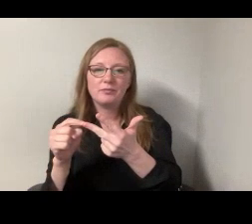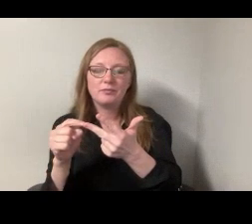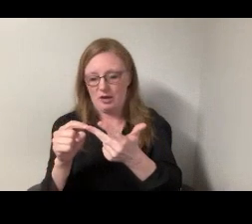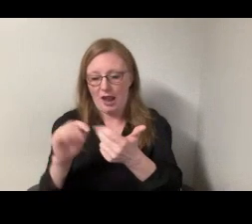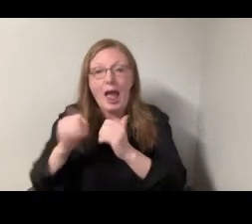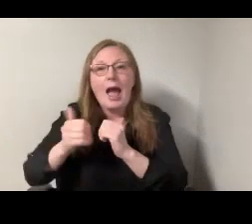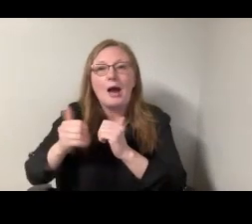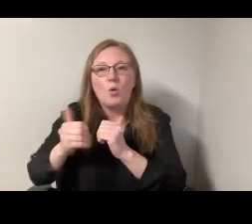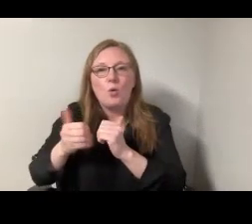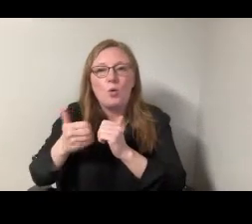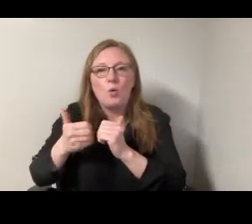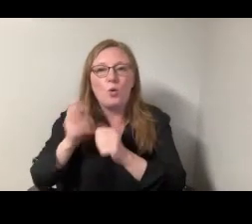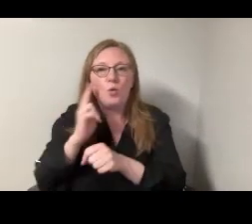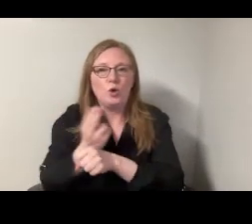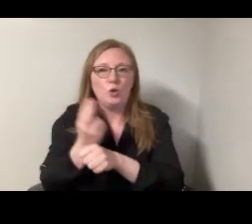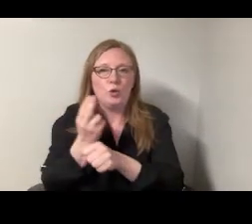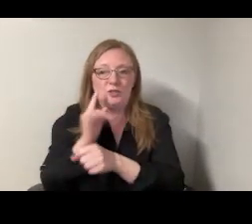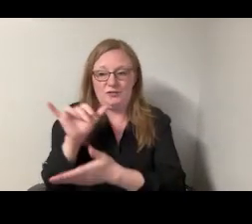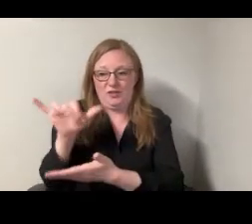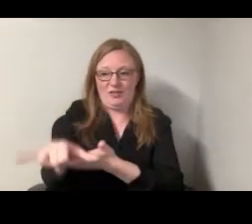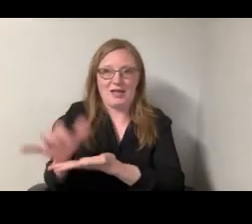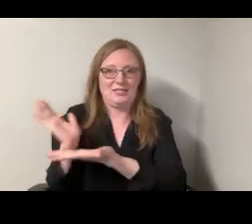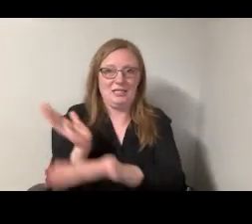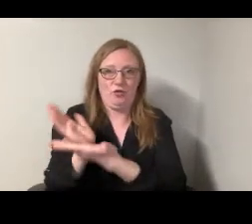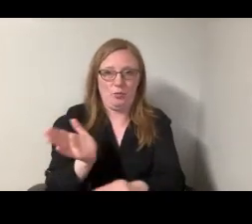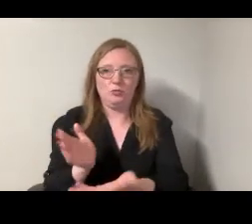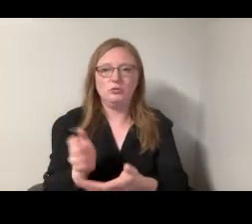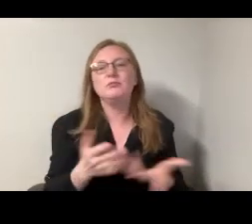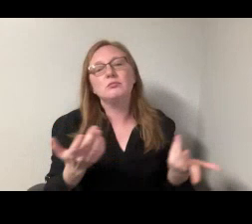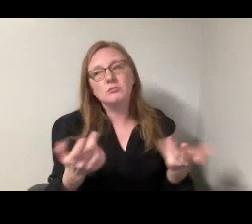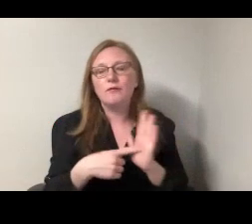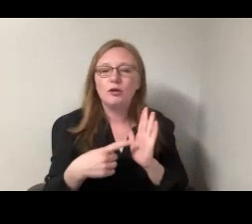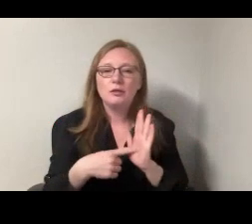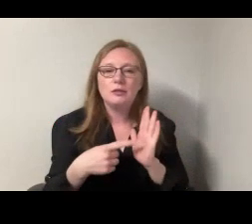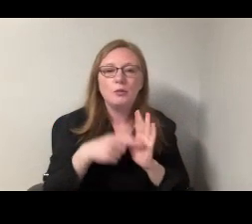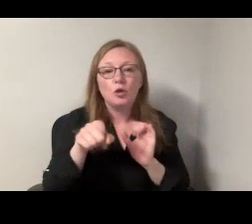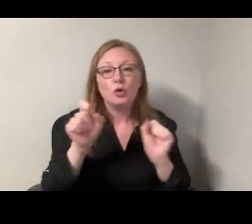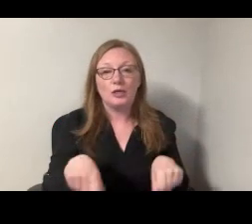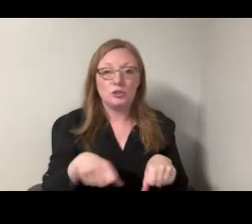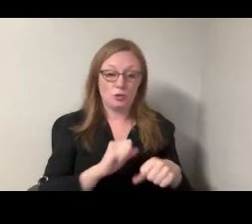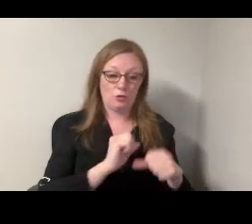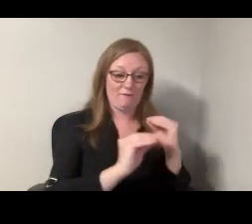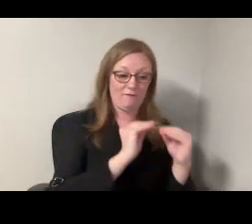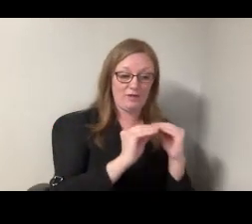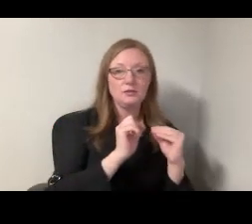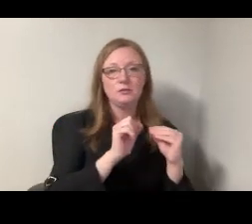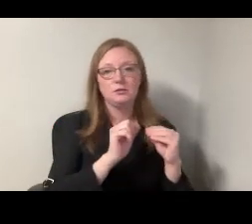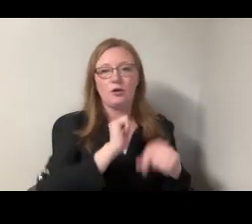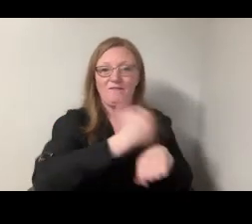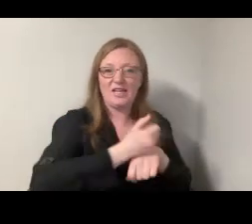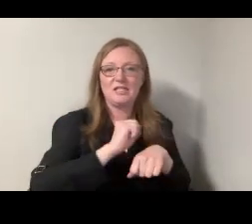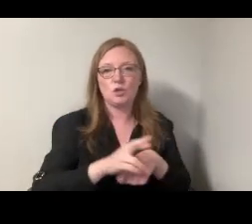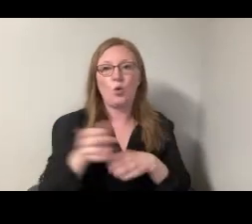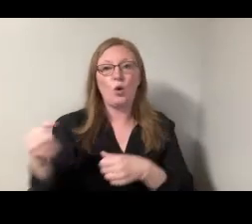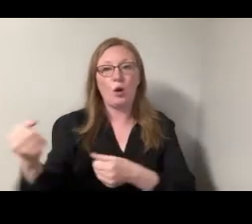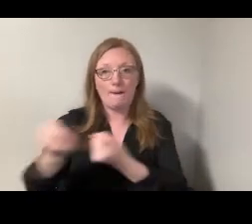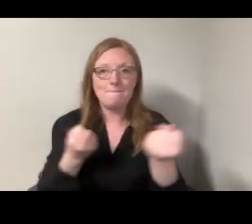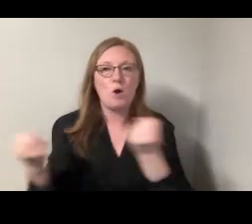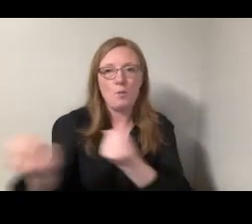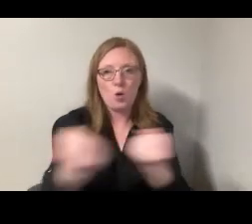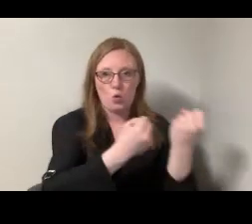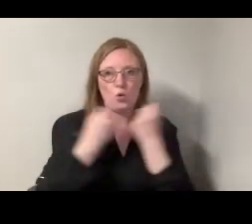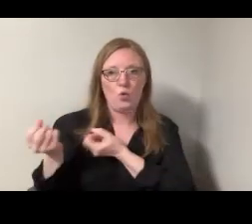methods are you going to use to deliver that? Like, for example, you can do fixed or mobile feeding, and same thing with